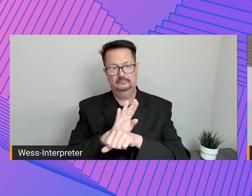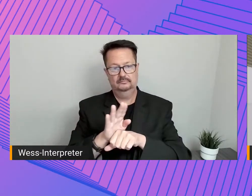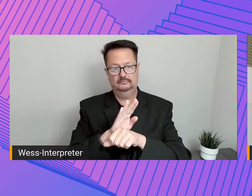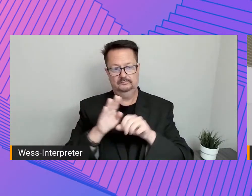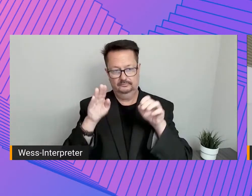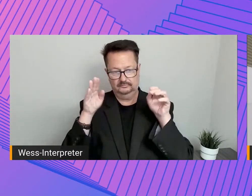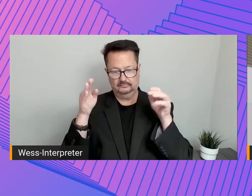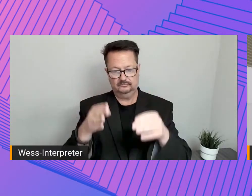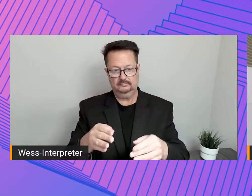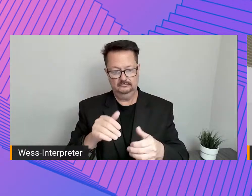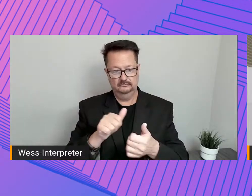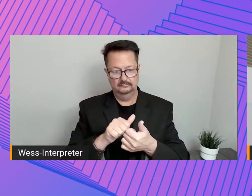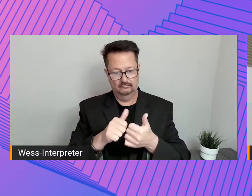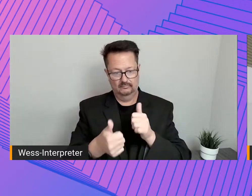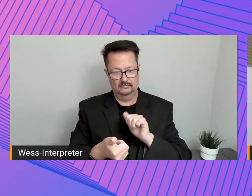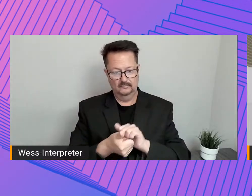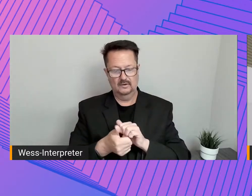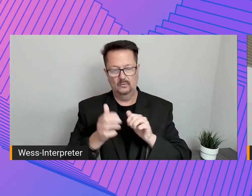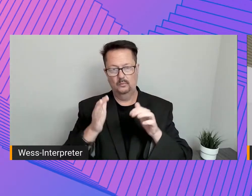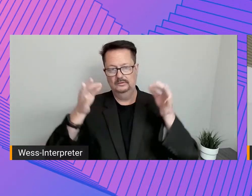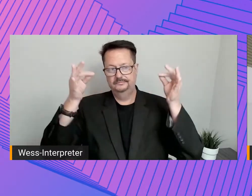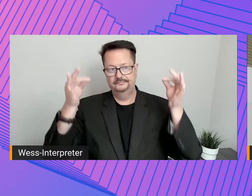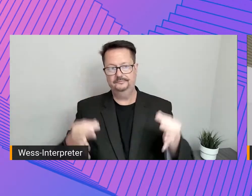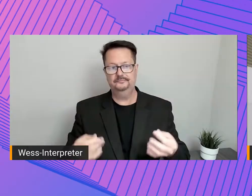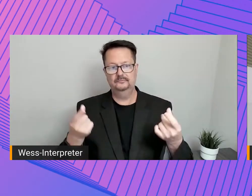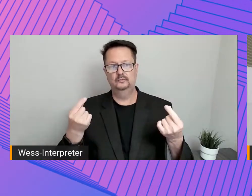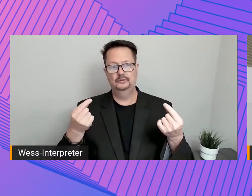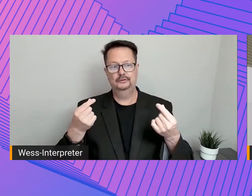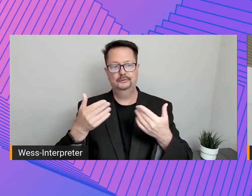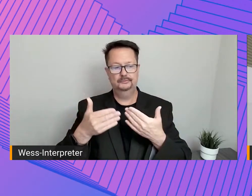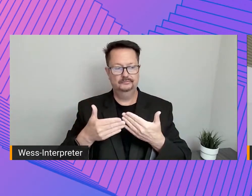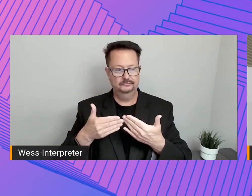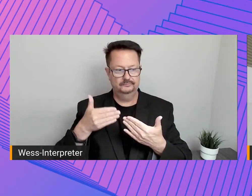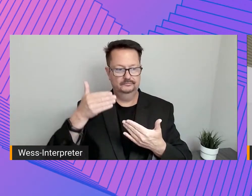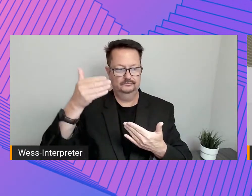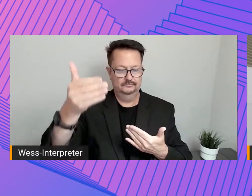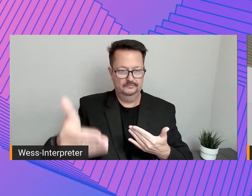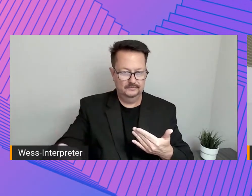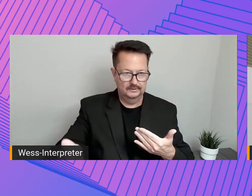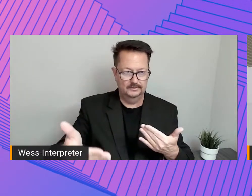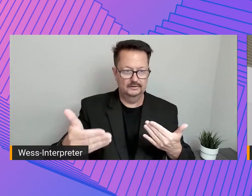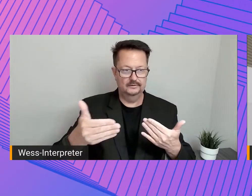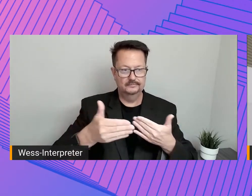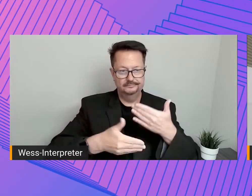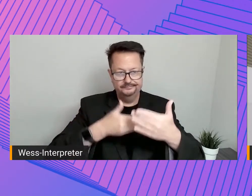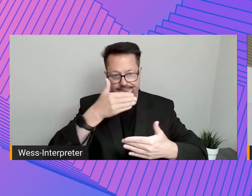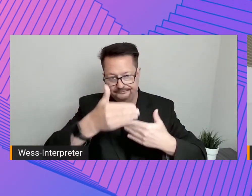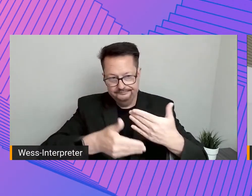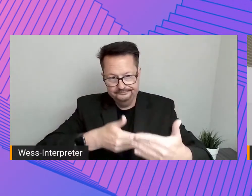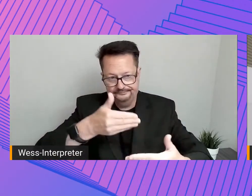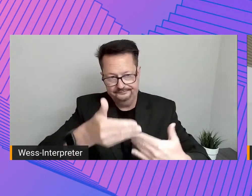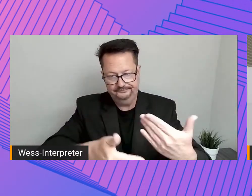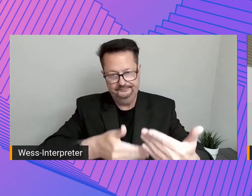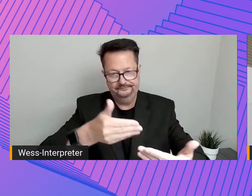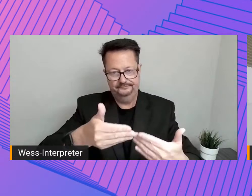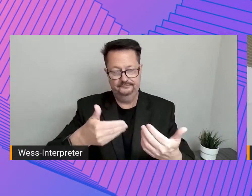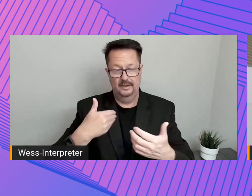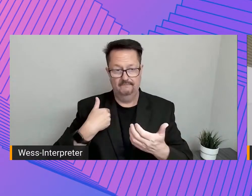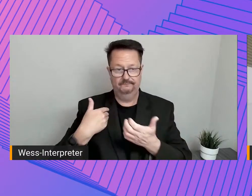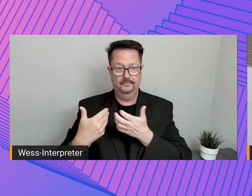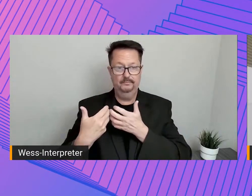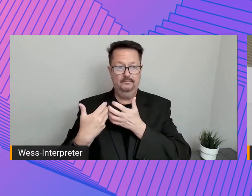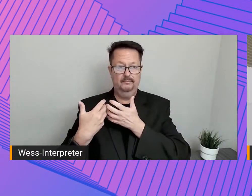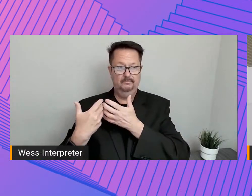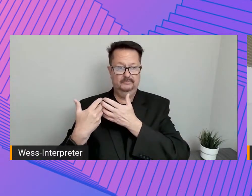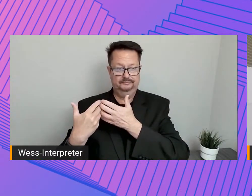determine what that next step is along, along that path that we go. And having a partner who knows